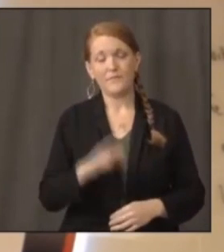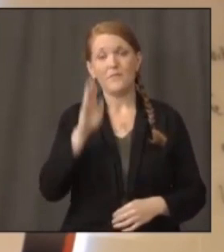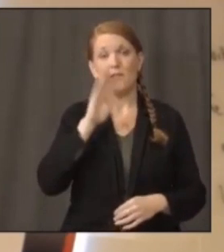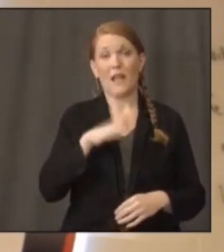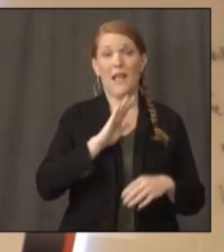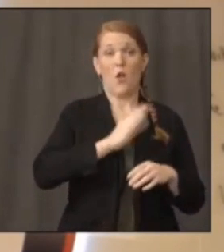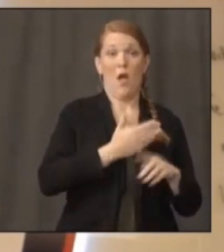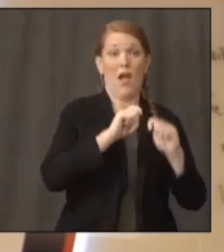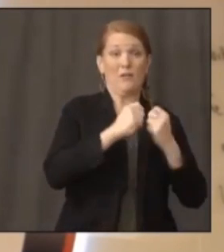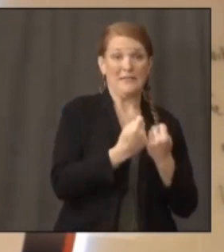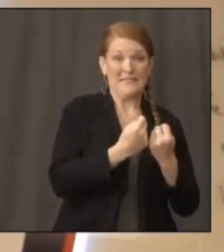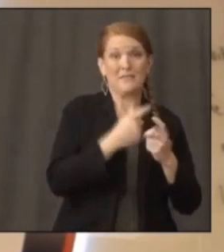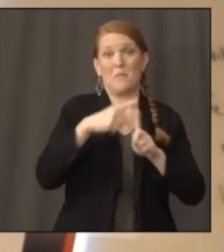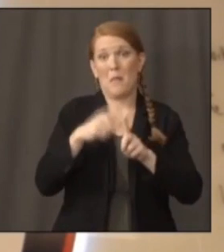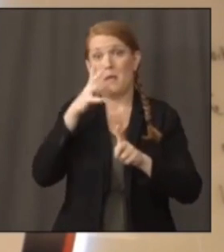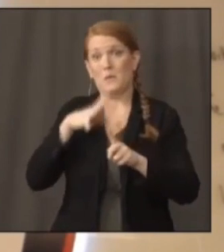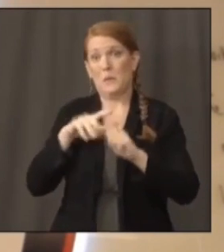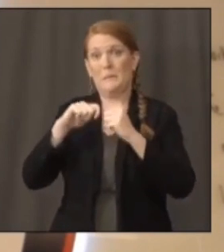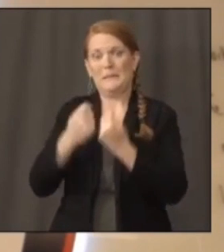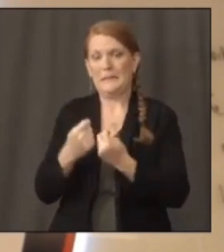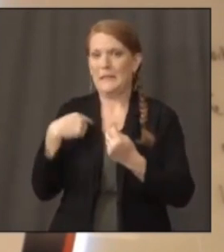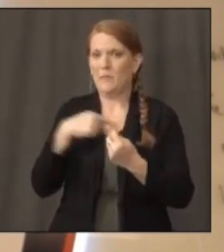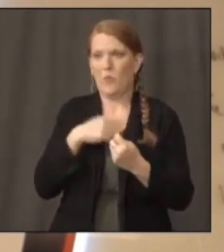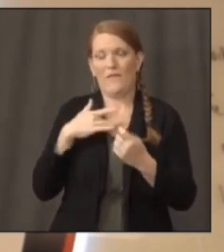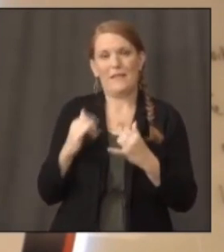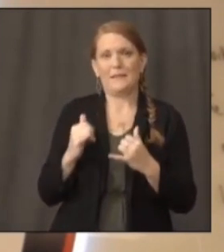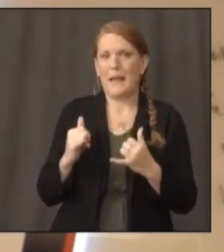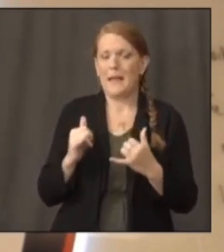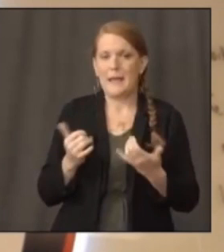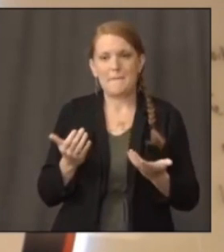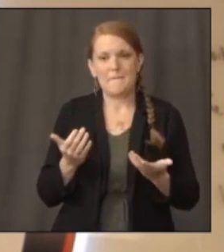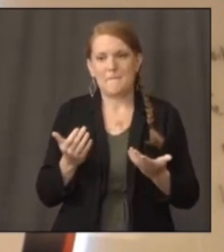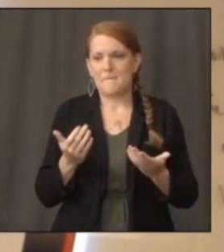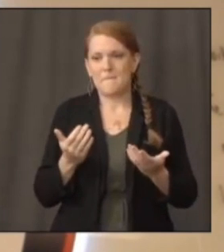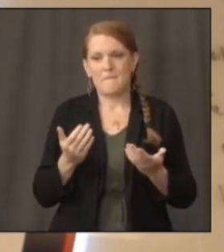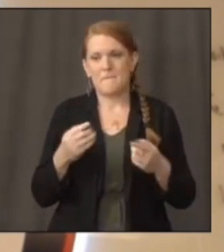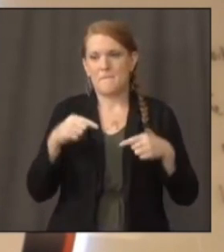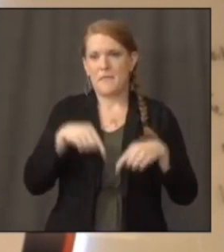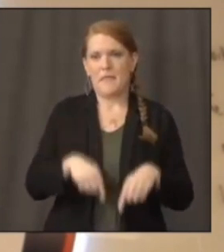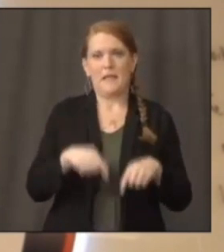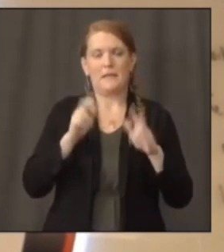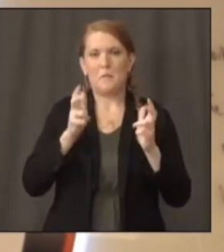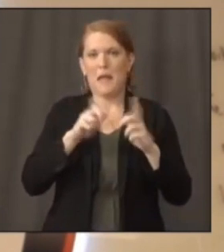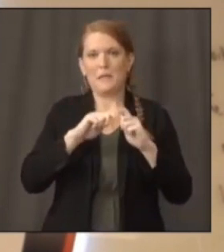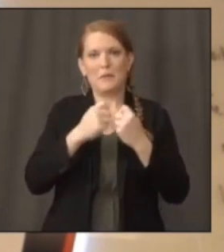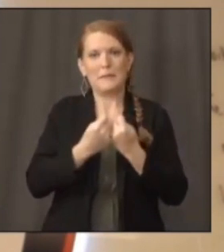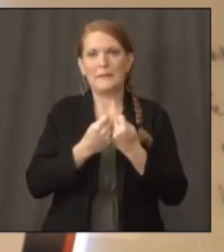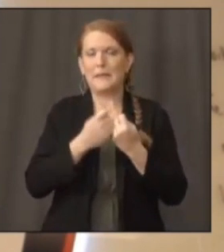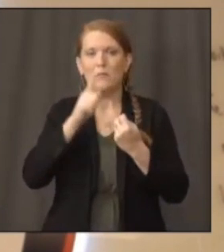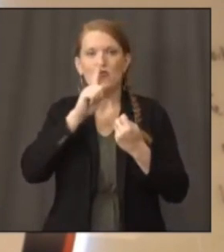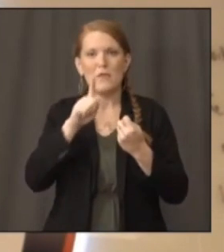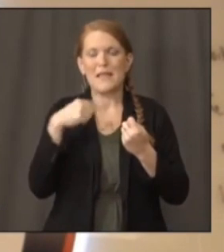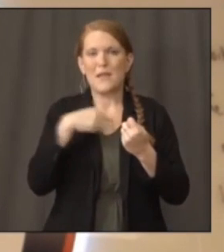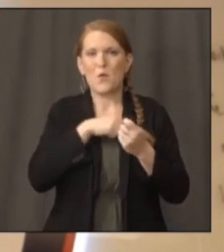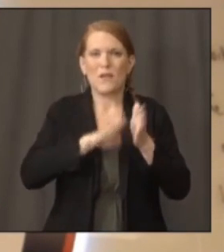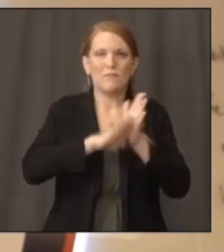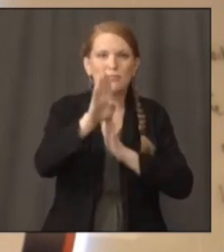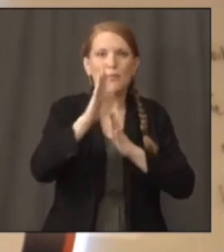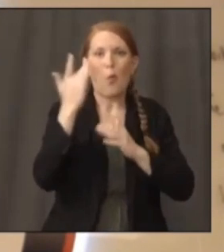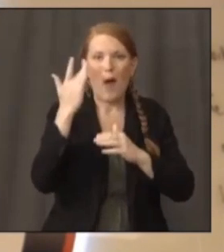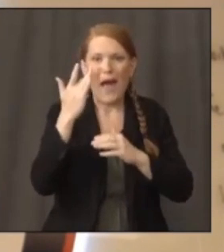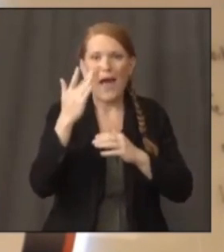Gino, feels the same way. Like, our program thrives on the student excitement